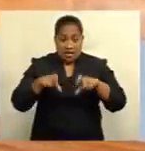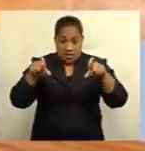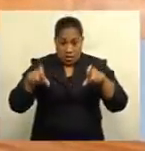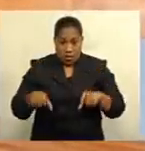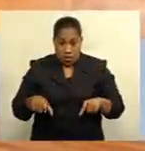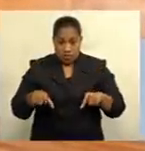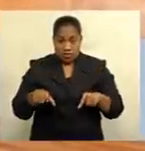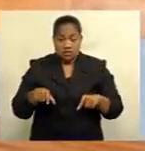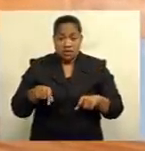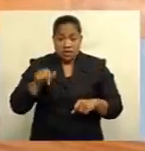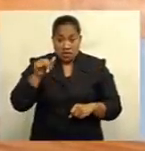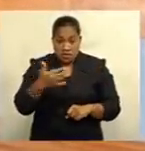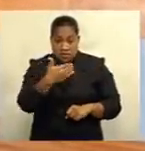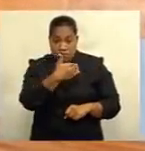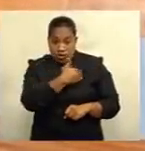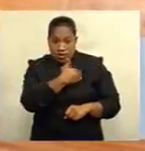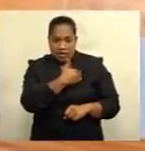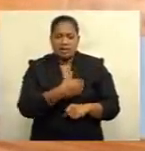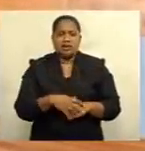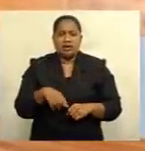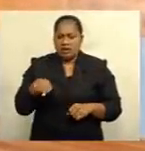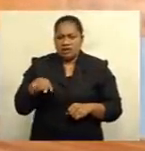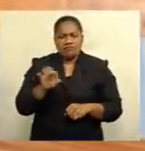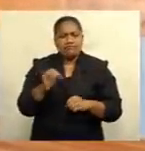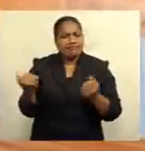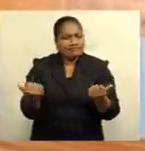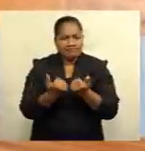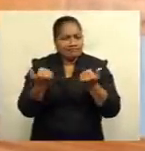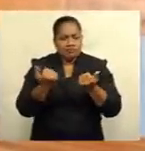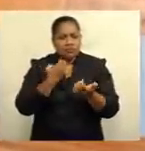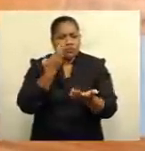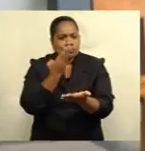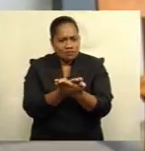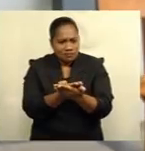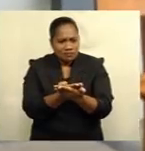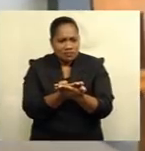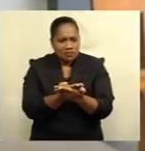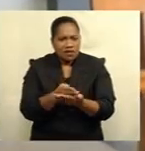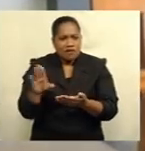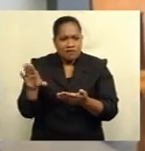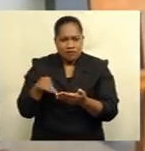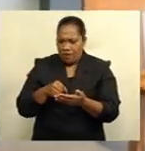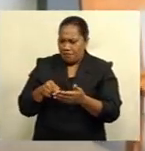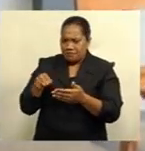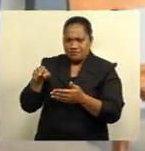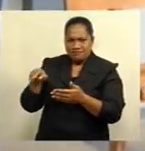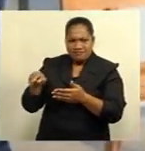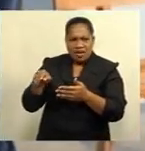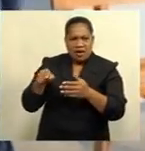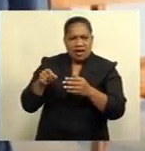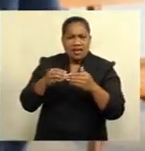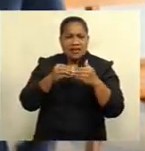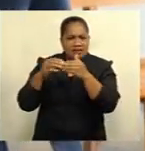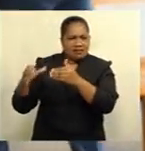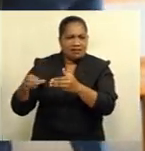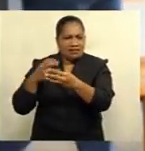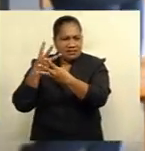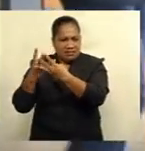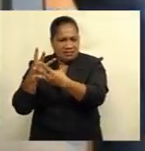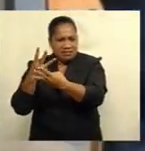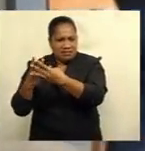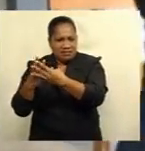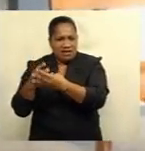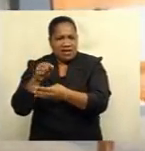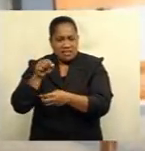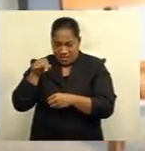Returns this morning ruled that there was insufficient evidence provided by the plaintiff, William Ngavoka, that the defendant,